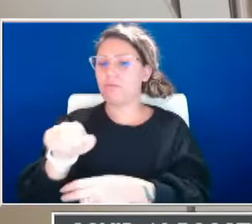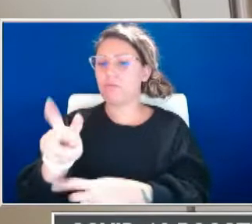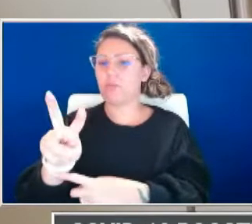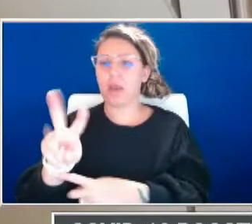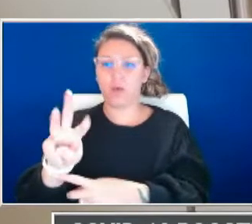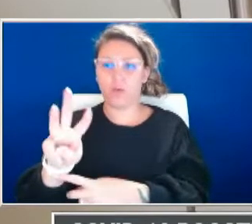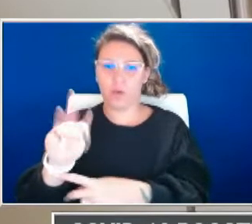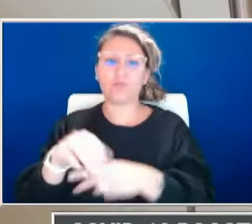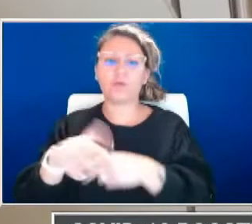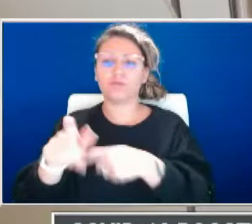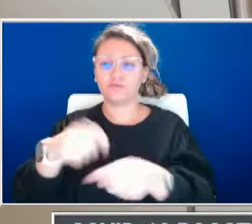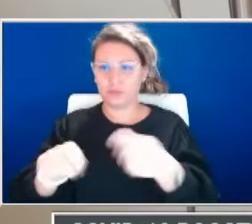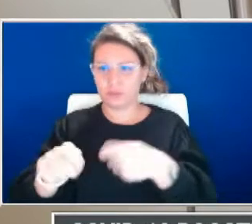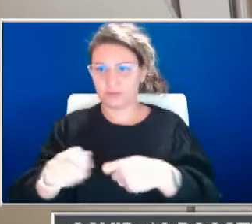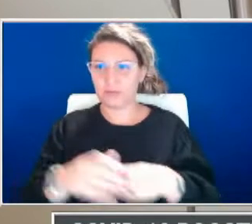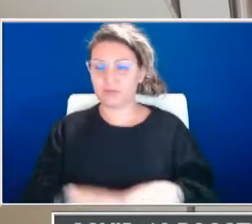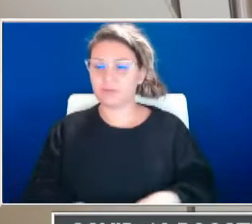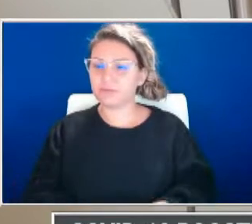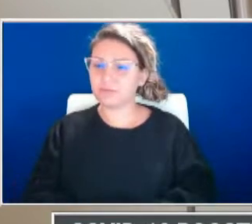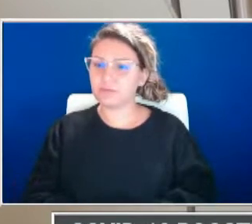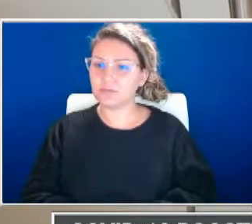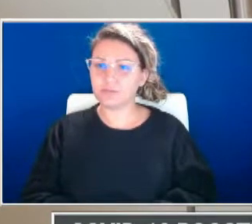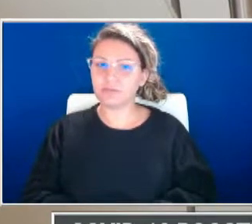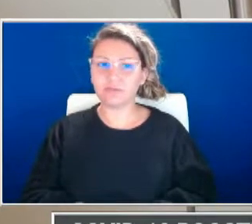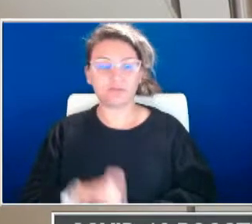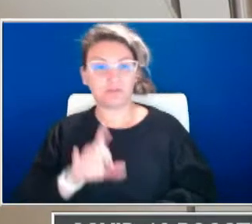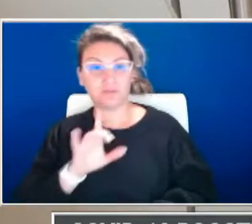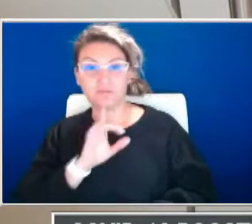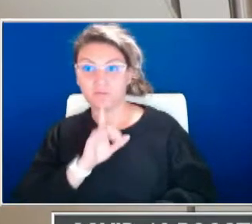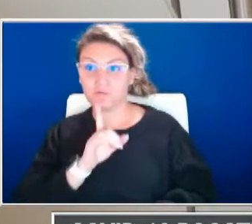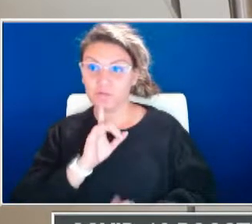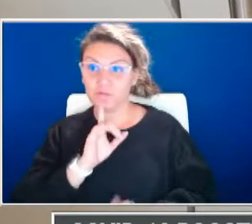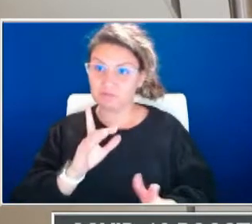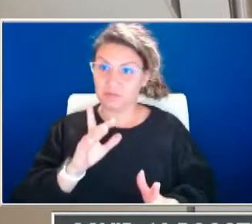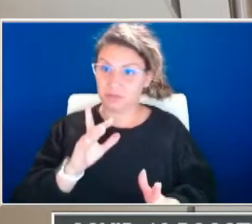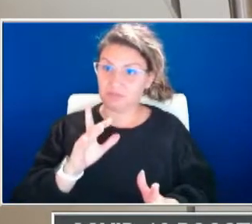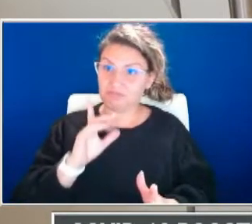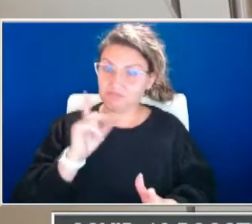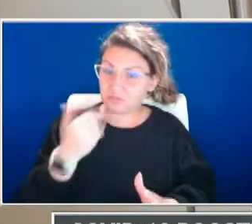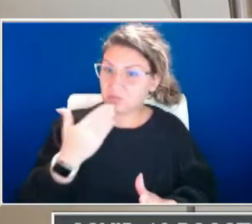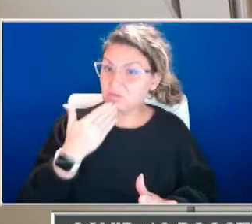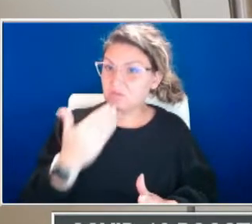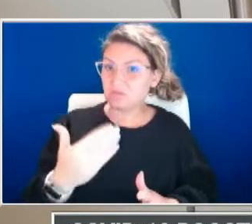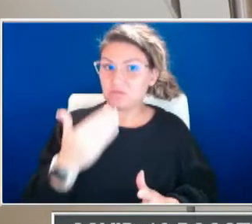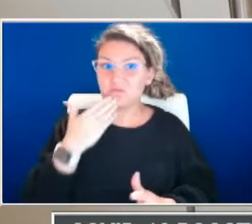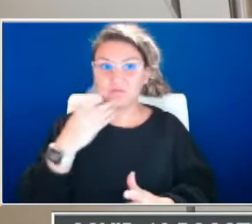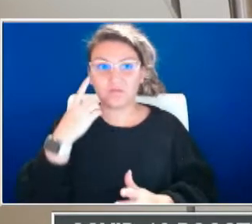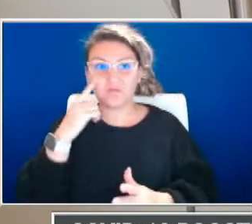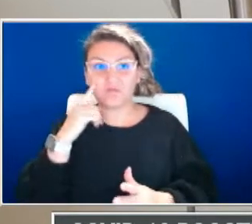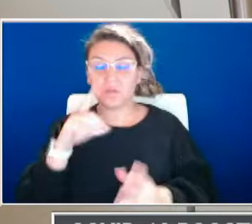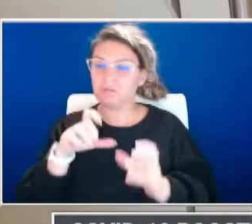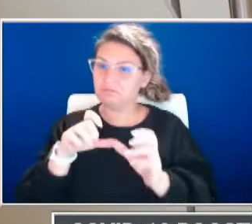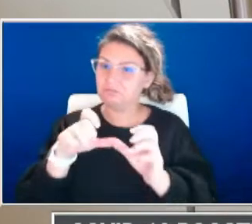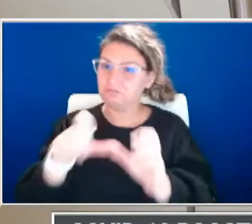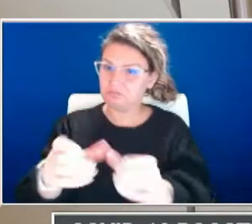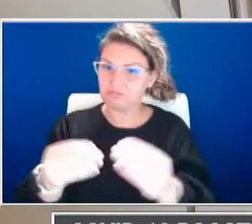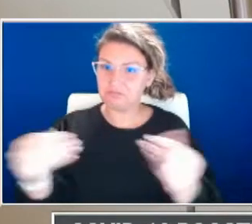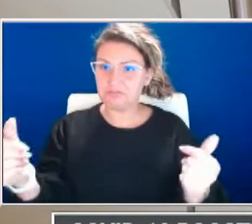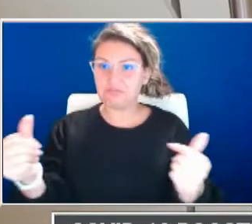which is really looking favorable to a long-term cure. So I'm kind